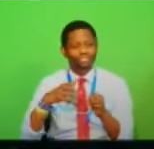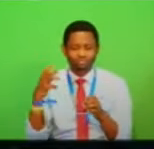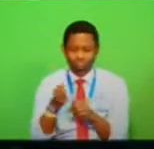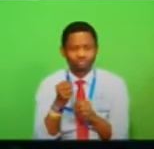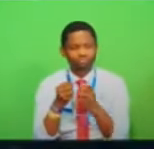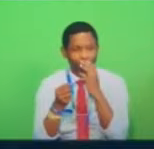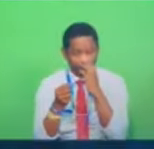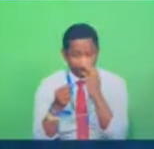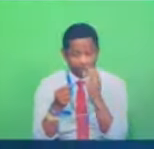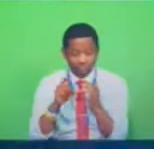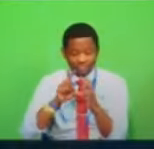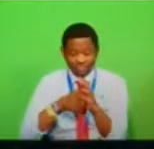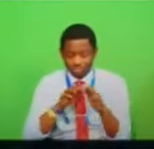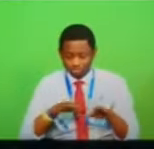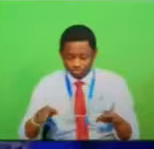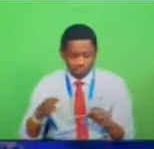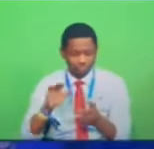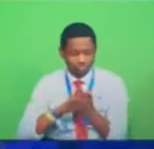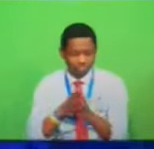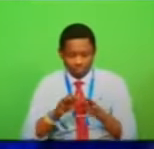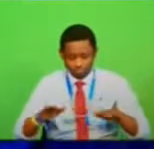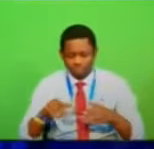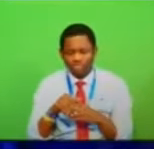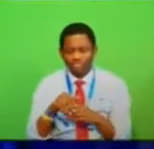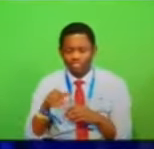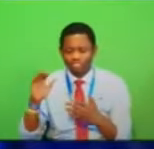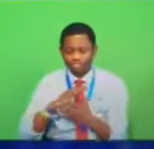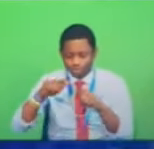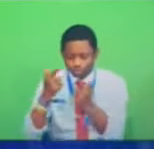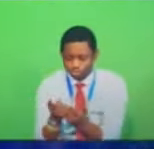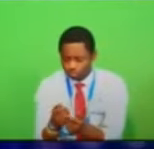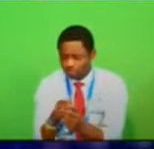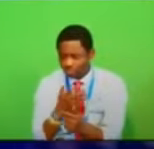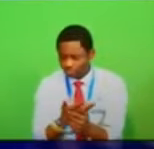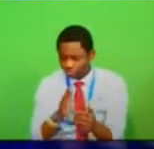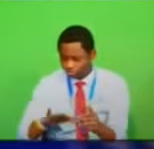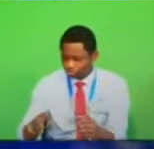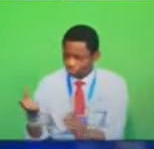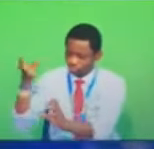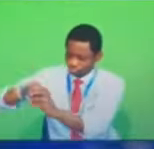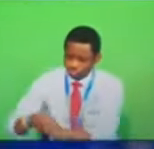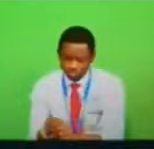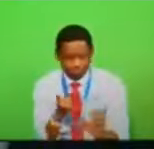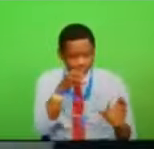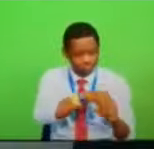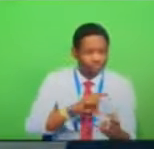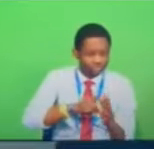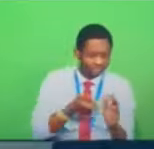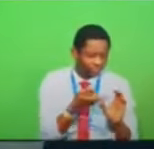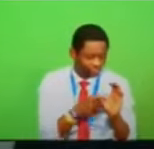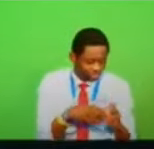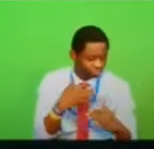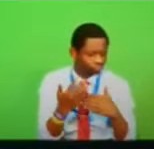choirs. Let our choirs not only be for the teens and the adults. Let us put our children in the choir and let them start